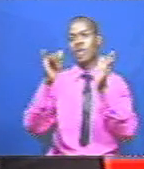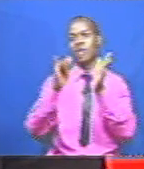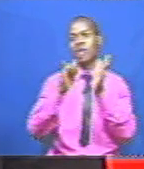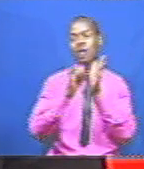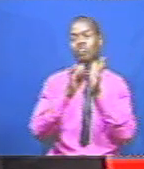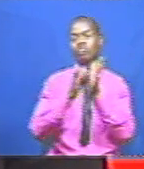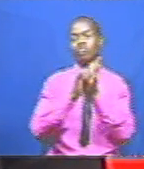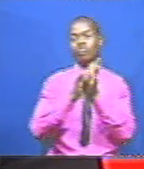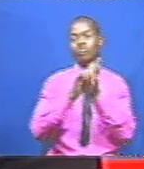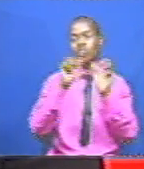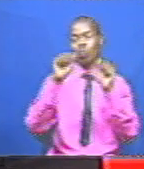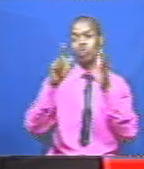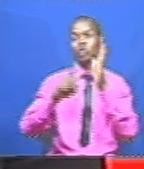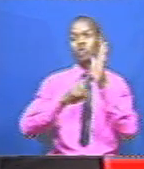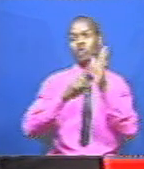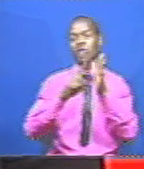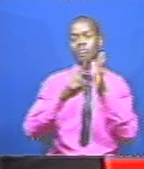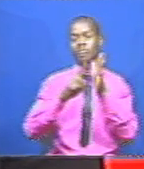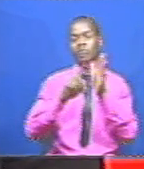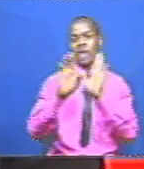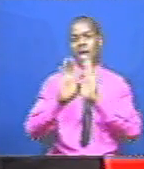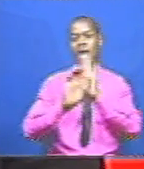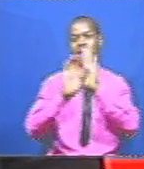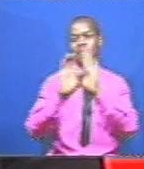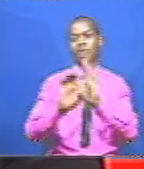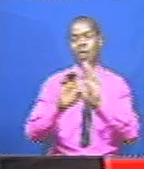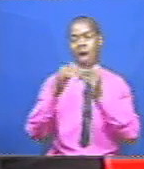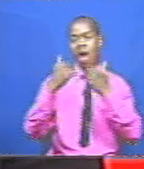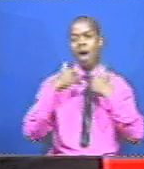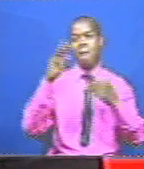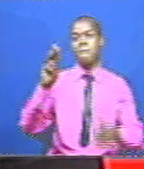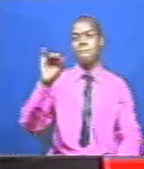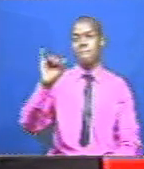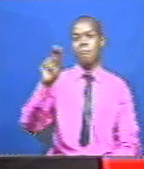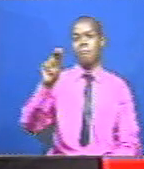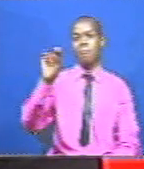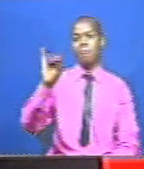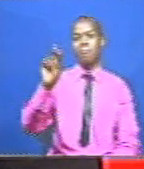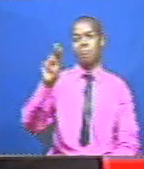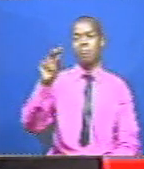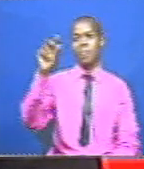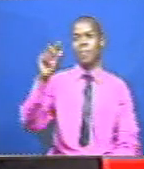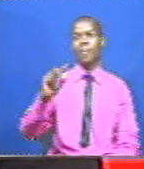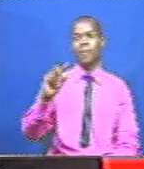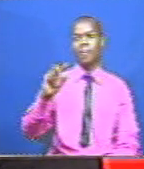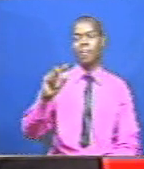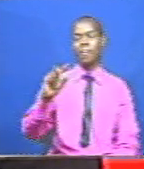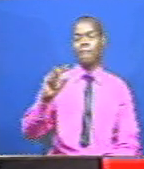mandate. Look, for example, in terms of mining. You know, at this point, based